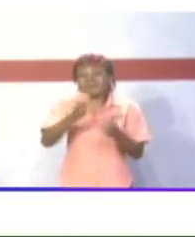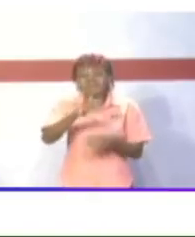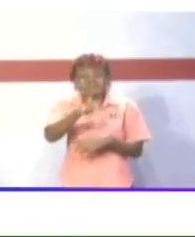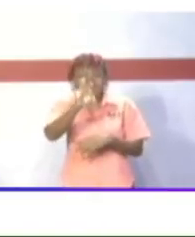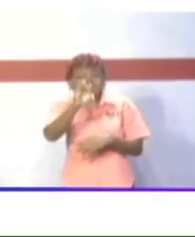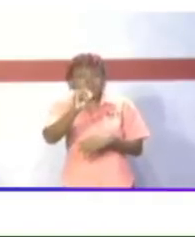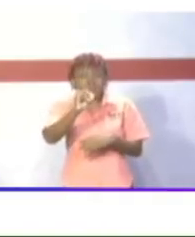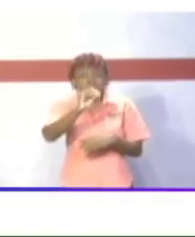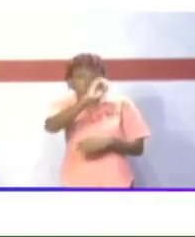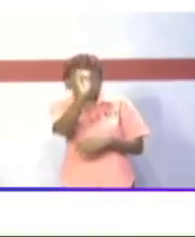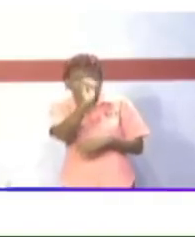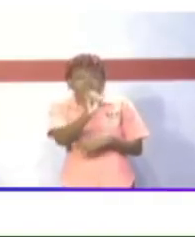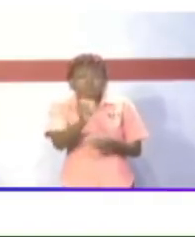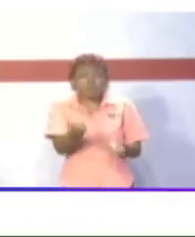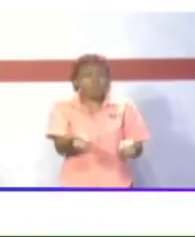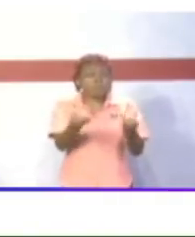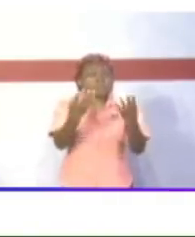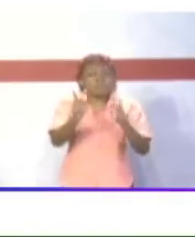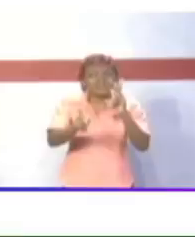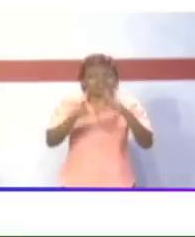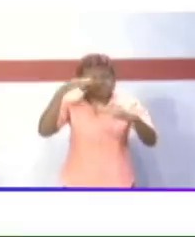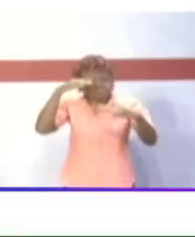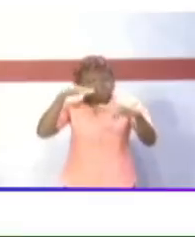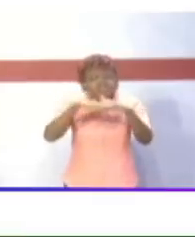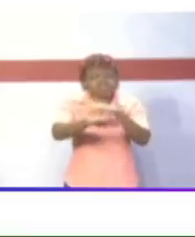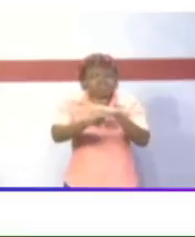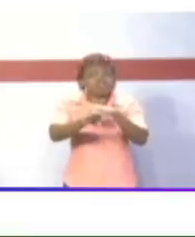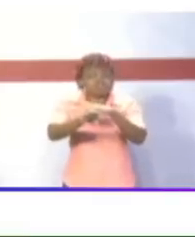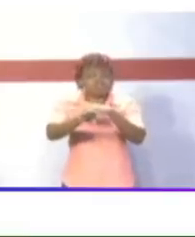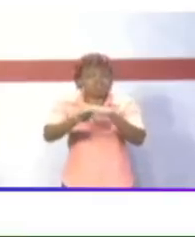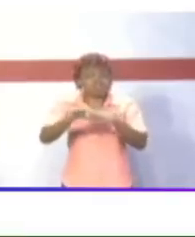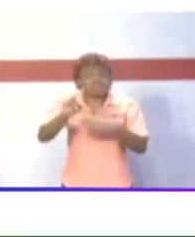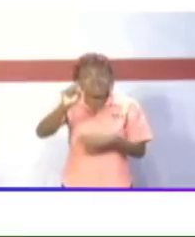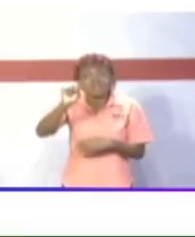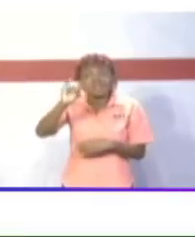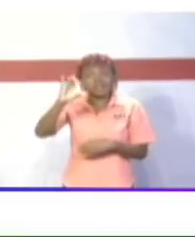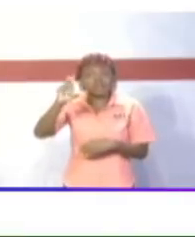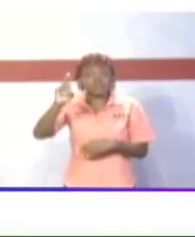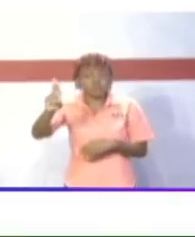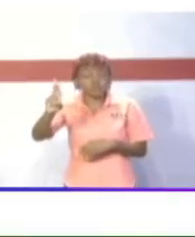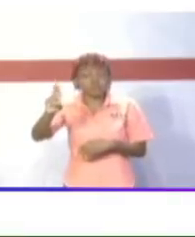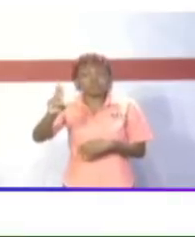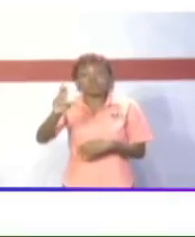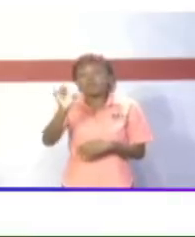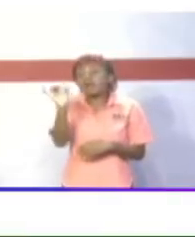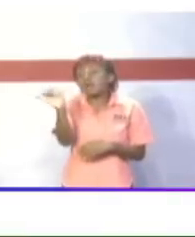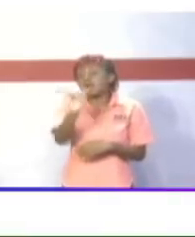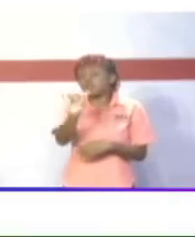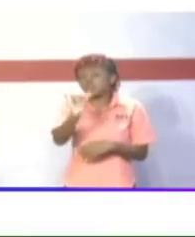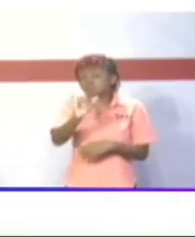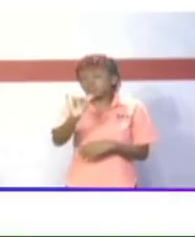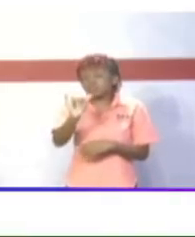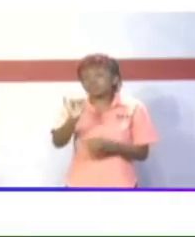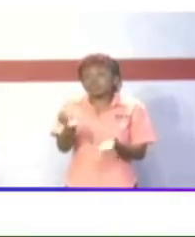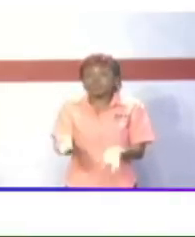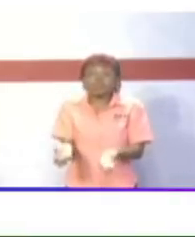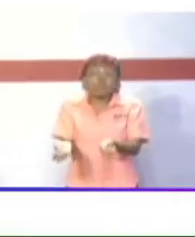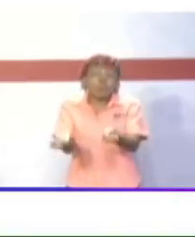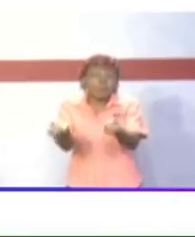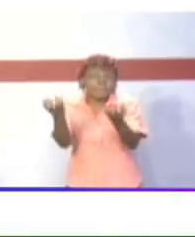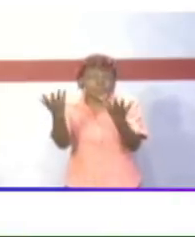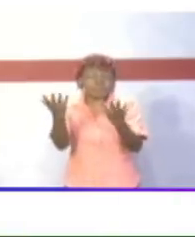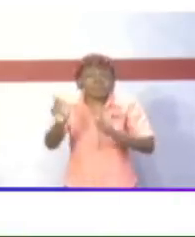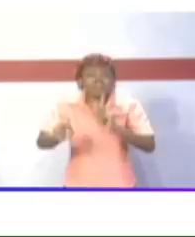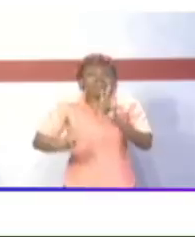ICU and what percentage of people are coming out unfortunate in terms of the percentage of